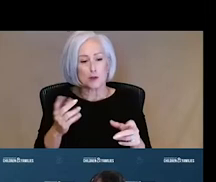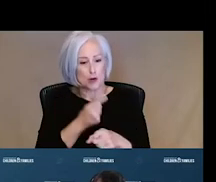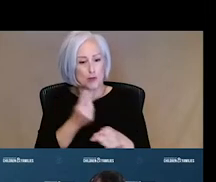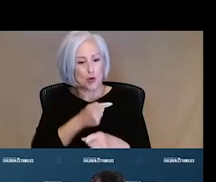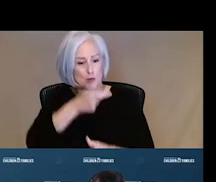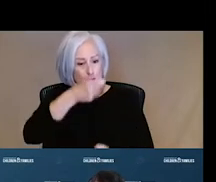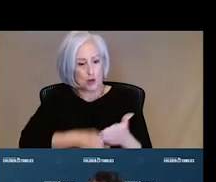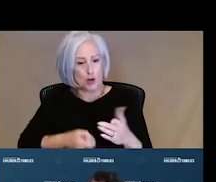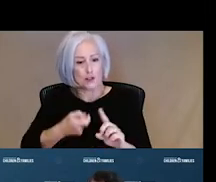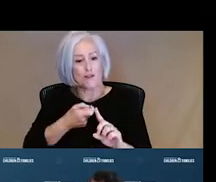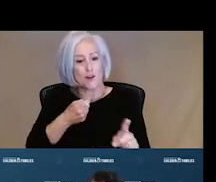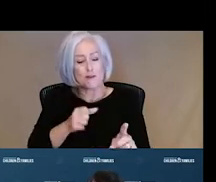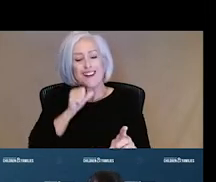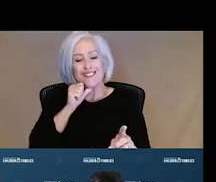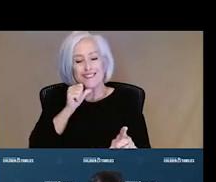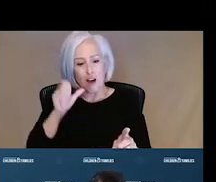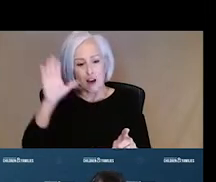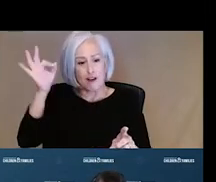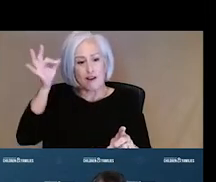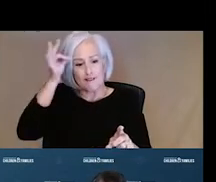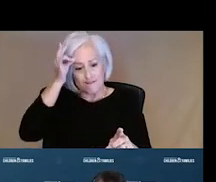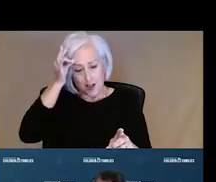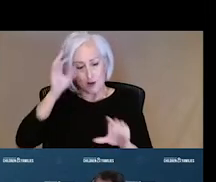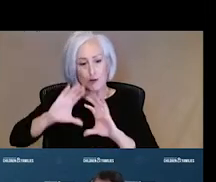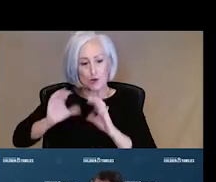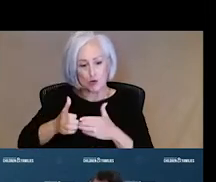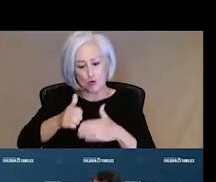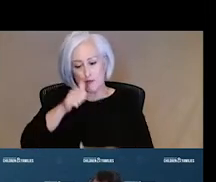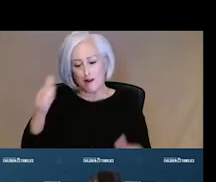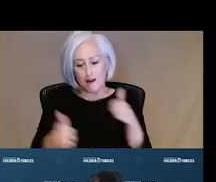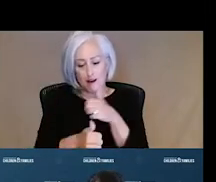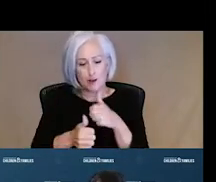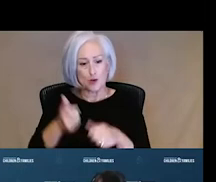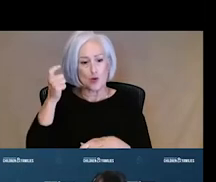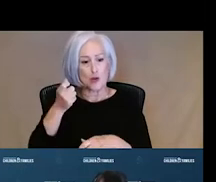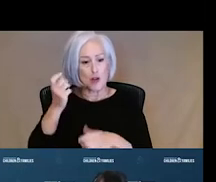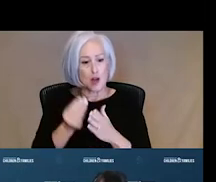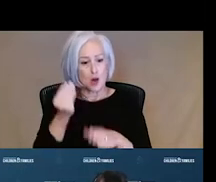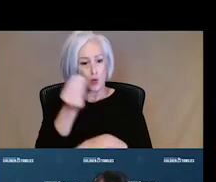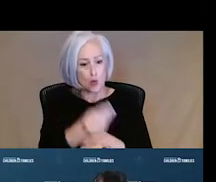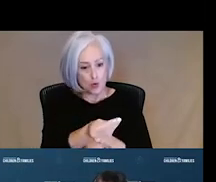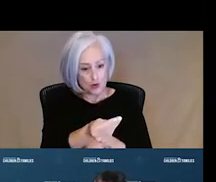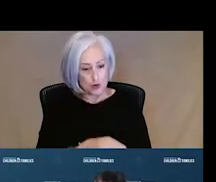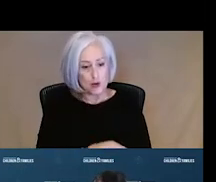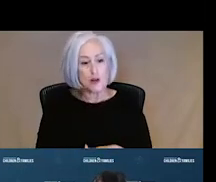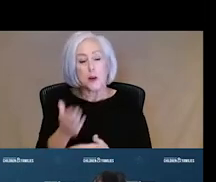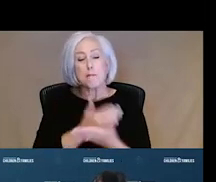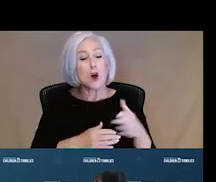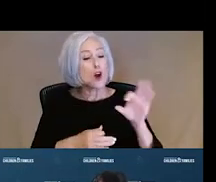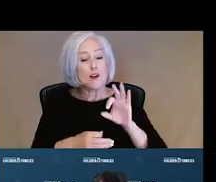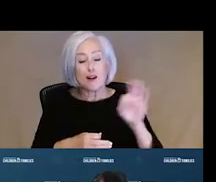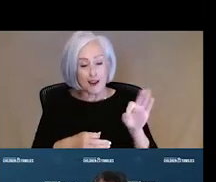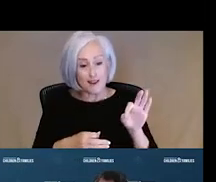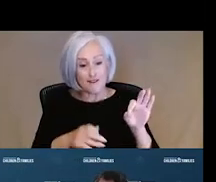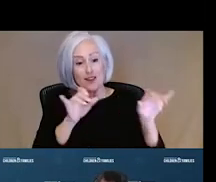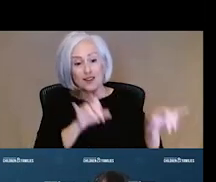by non-federal entities under federal awards. And Subpart F sets forth standards for obtaining